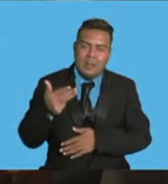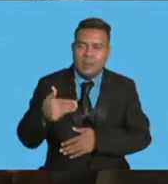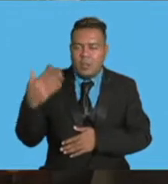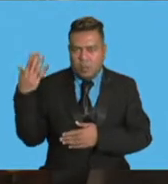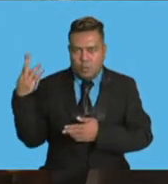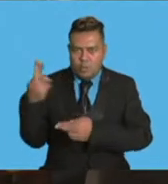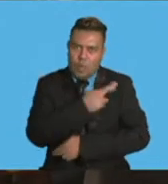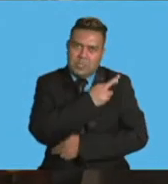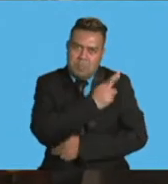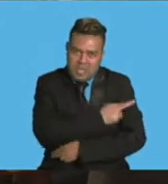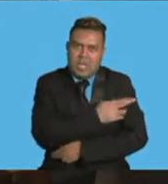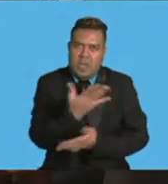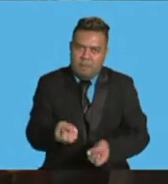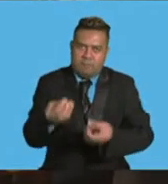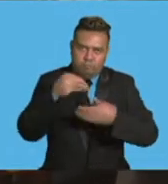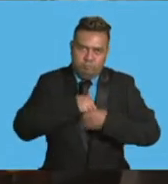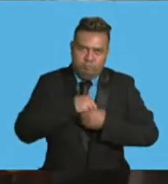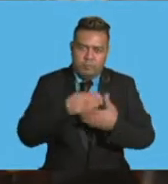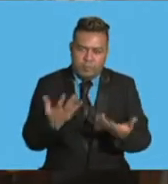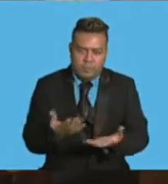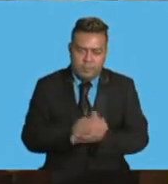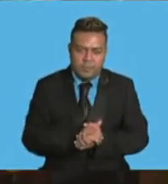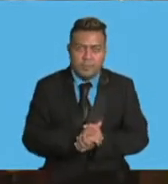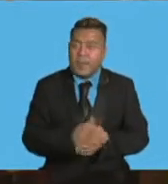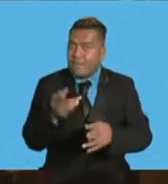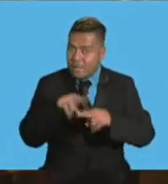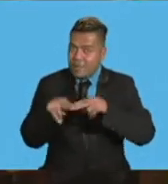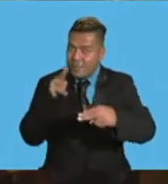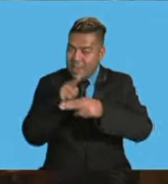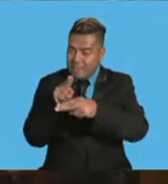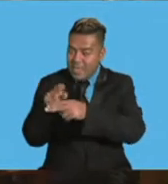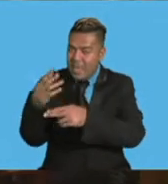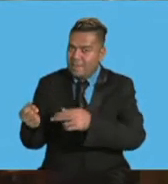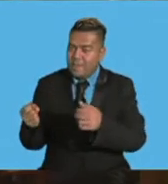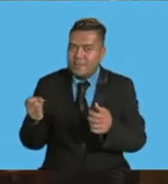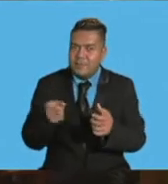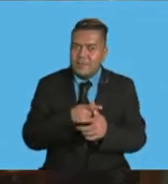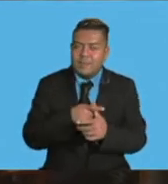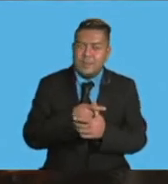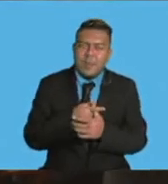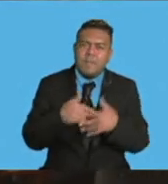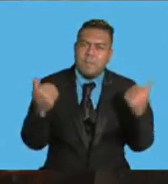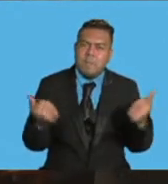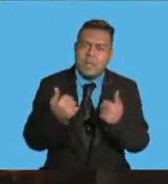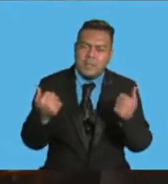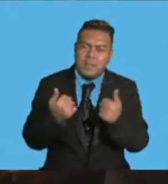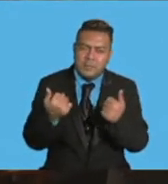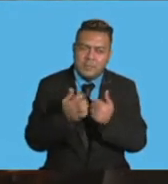since. The Fiji Navy, Honorable Speaker, sir, has assets, and mainly